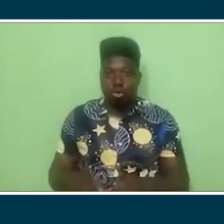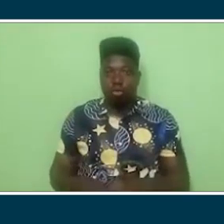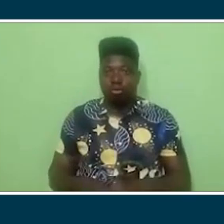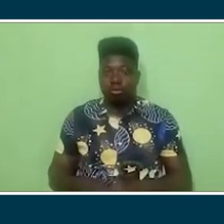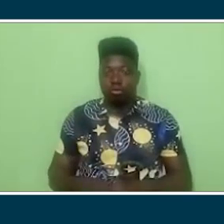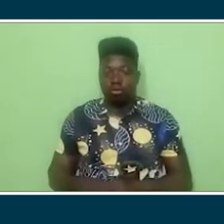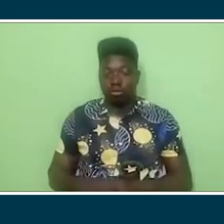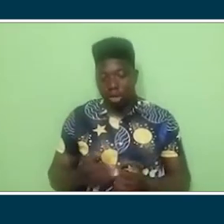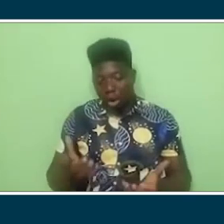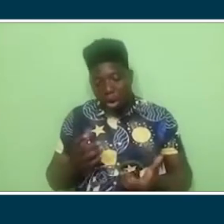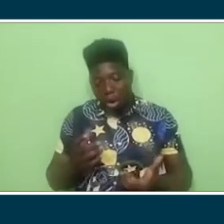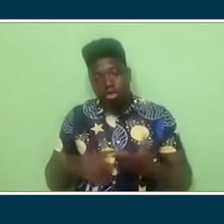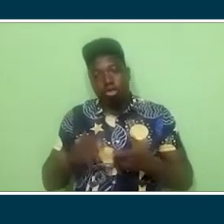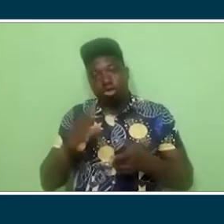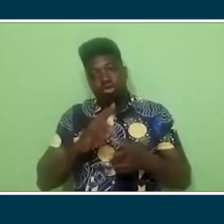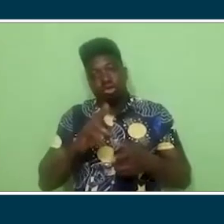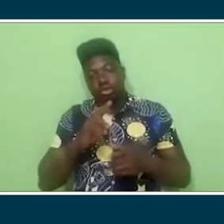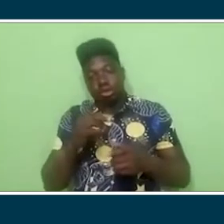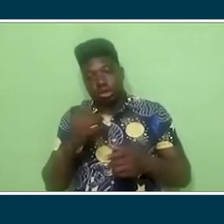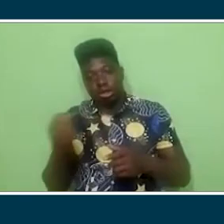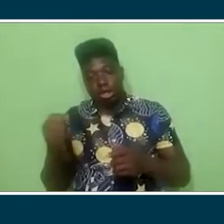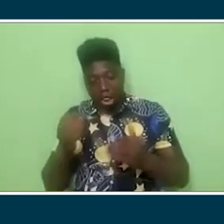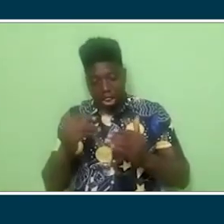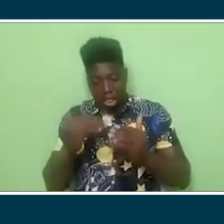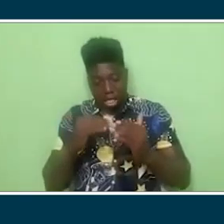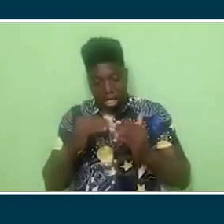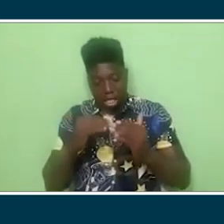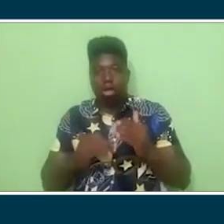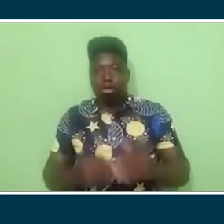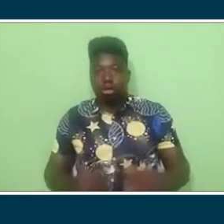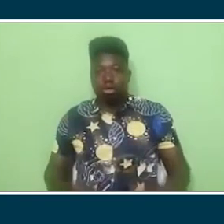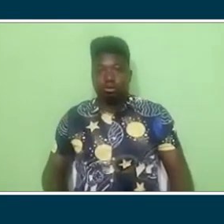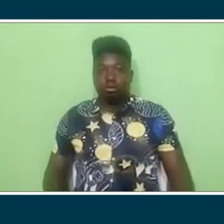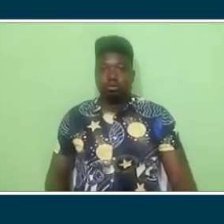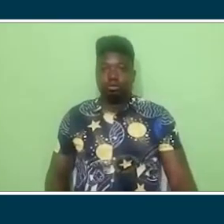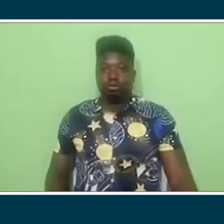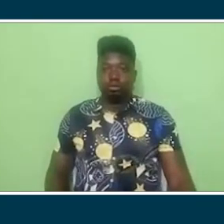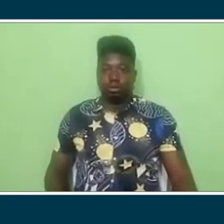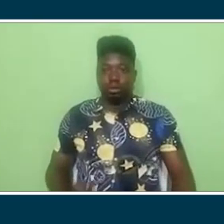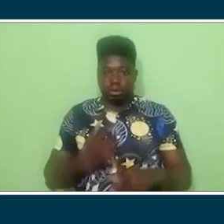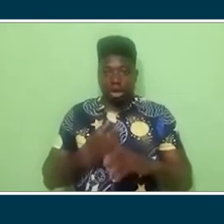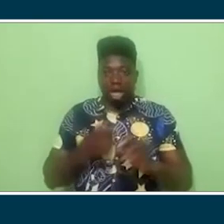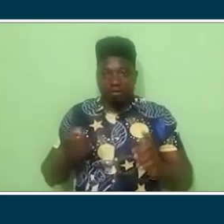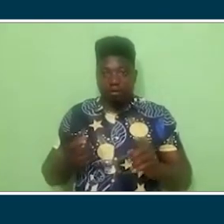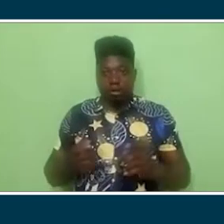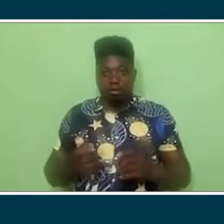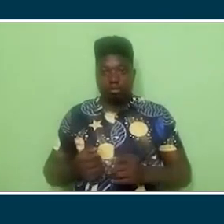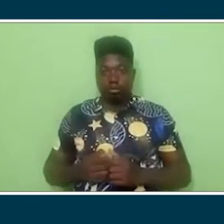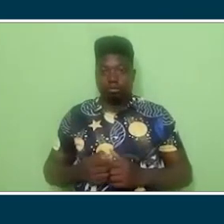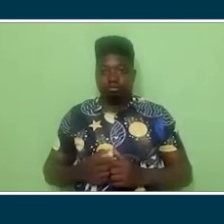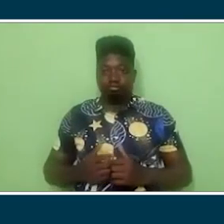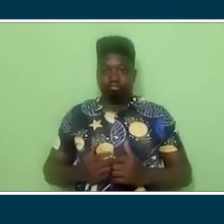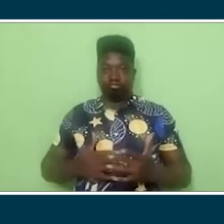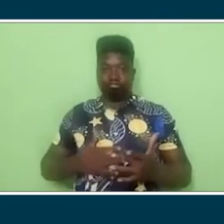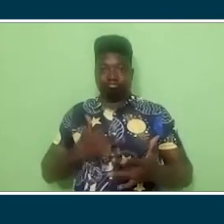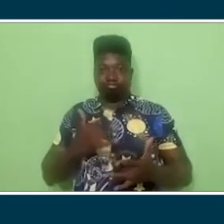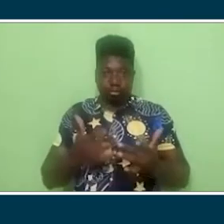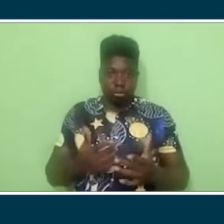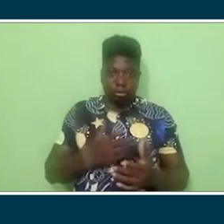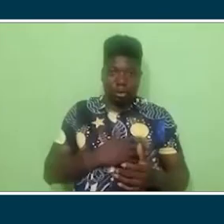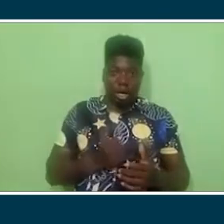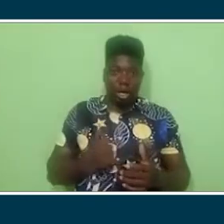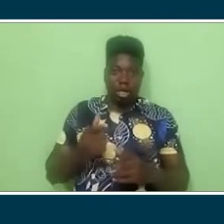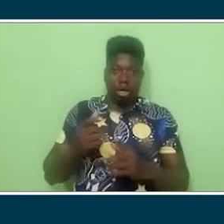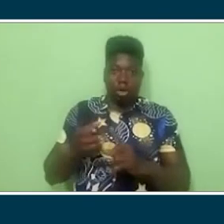tools, and we want to use the least harmful, potentially harmful thing, and the most